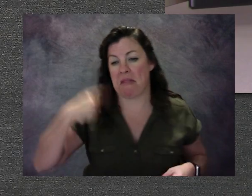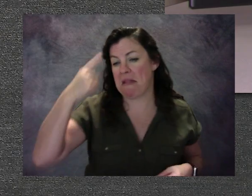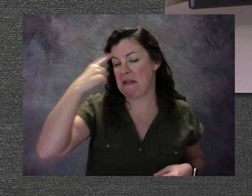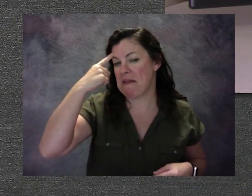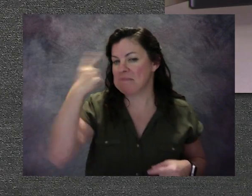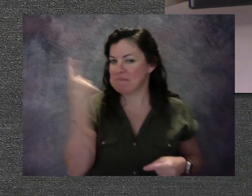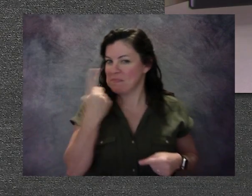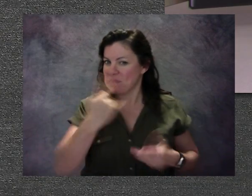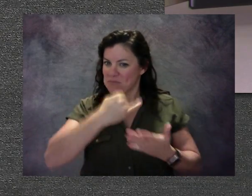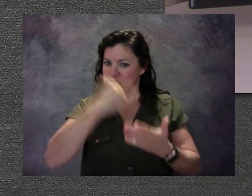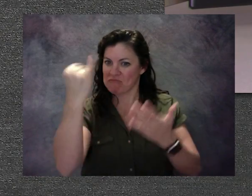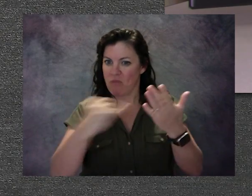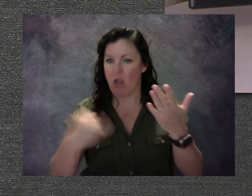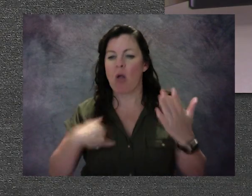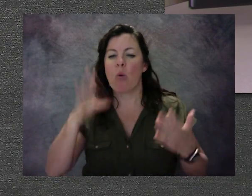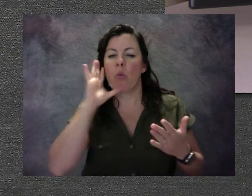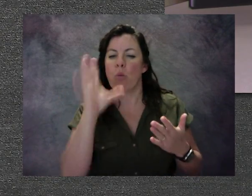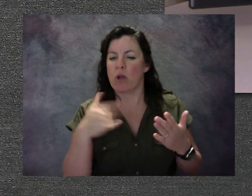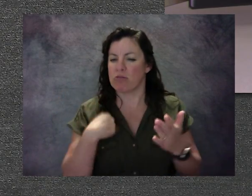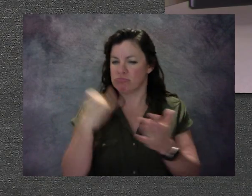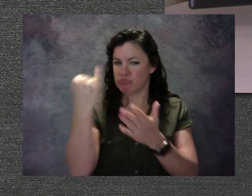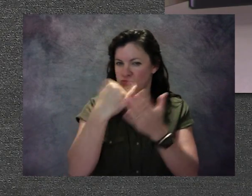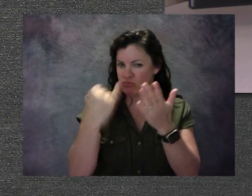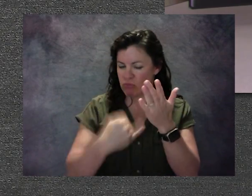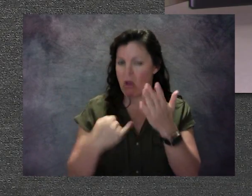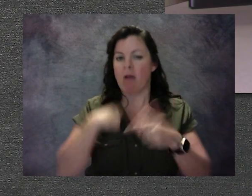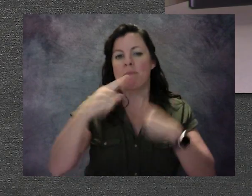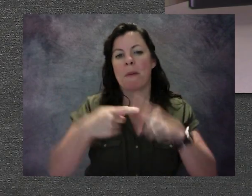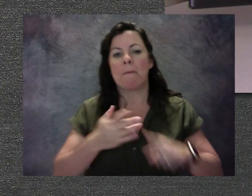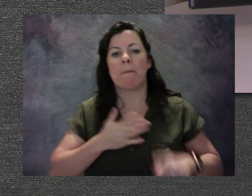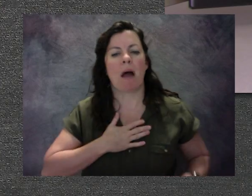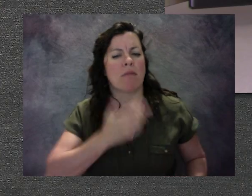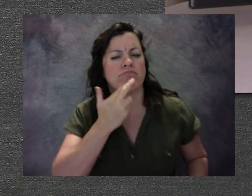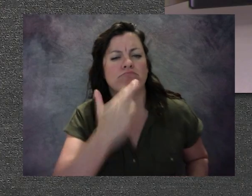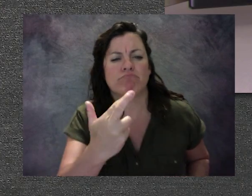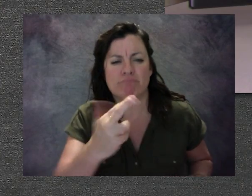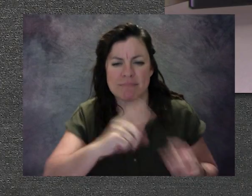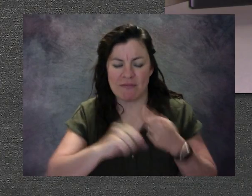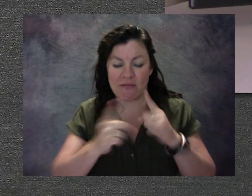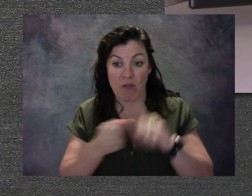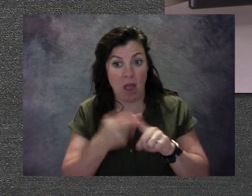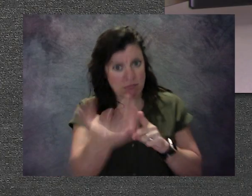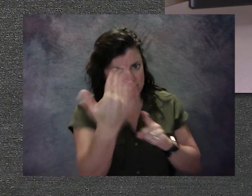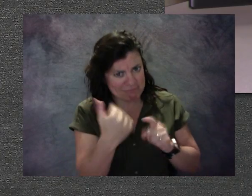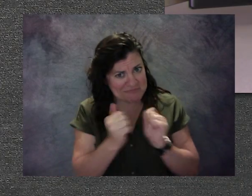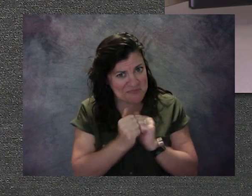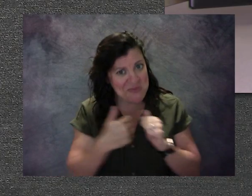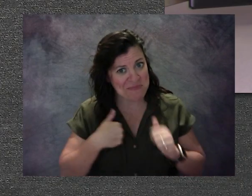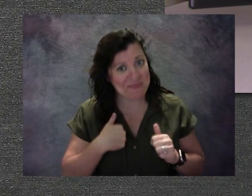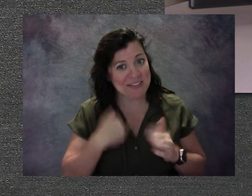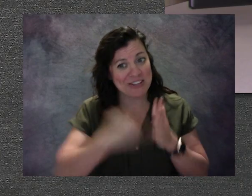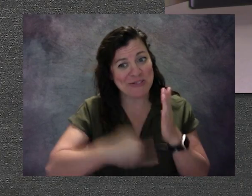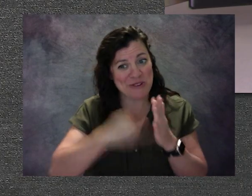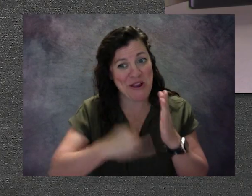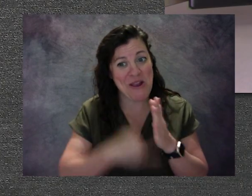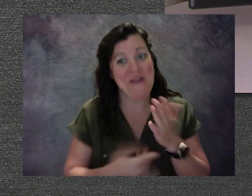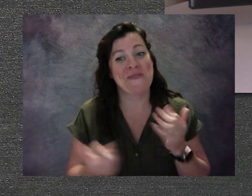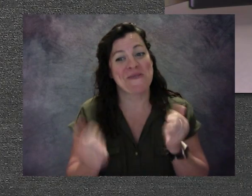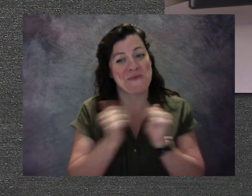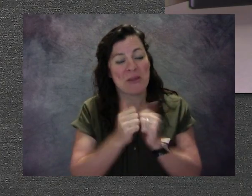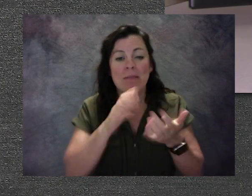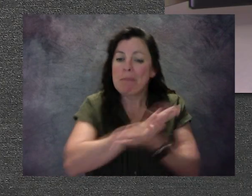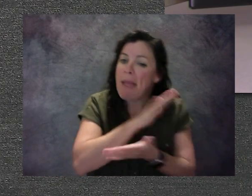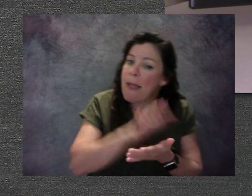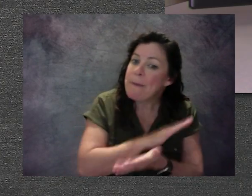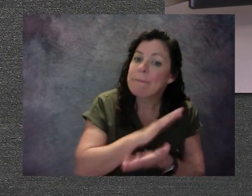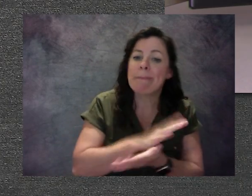my good friend. If you would like to draw with me, you're going to need to go grab something to draw with and a piece of paper. So maybe a pencil, crayon,